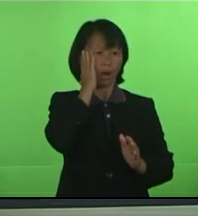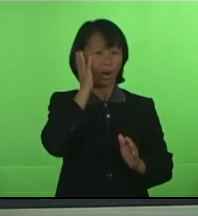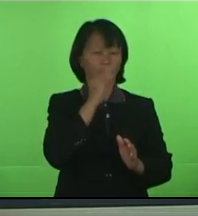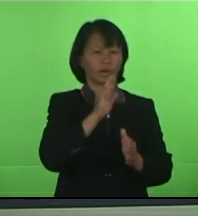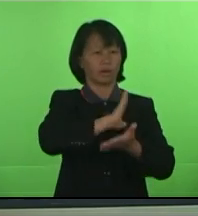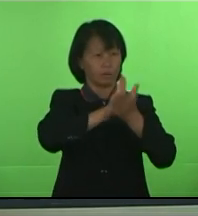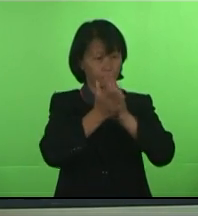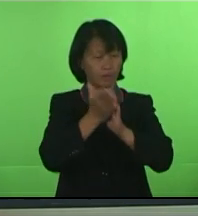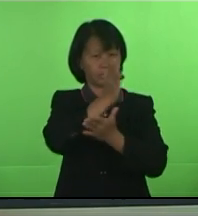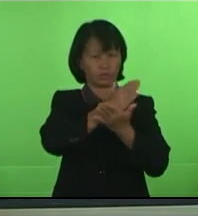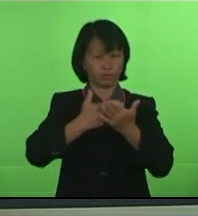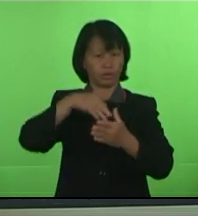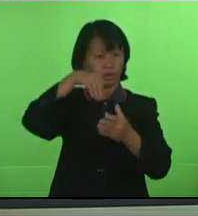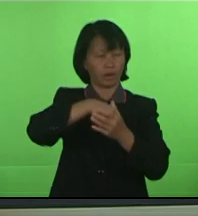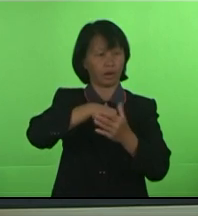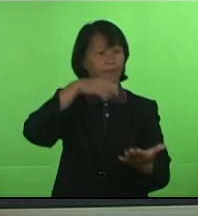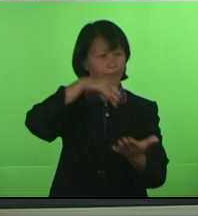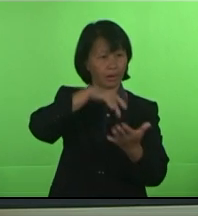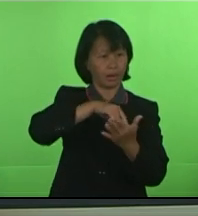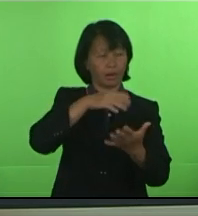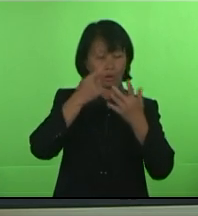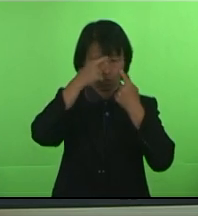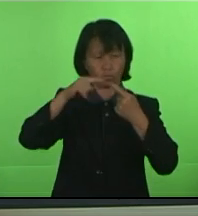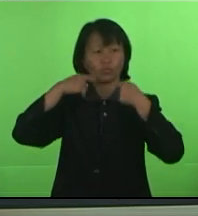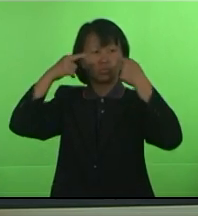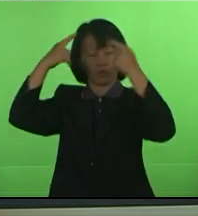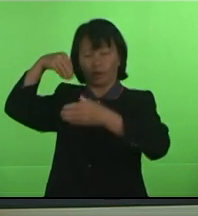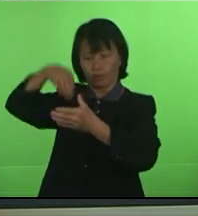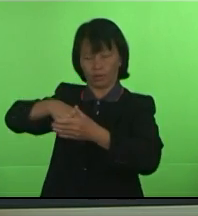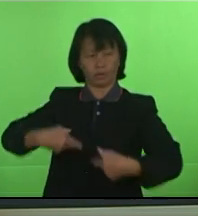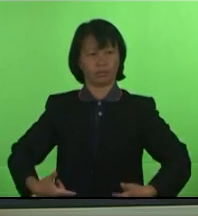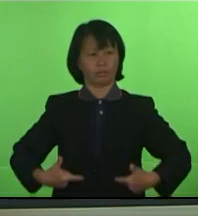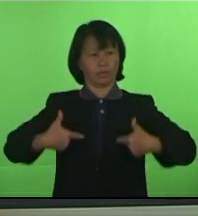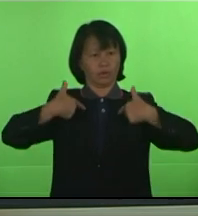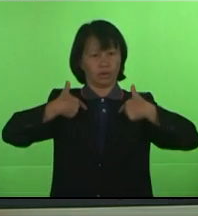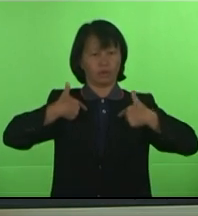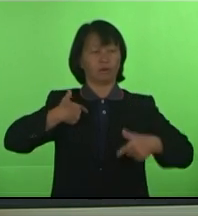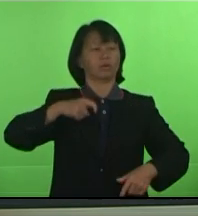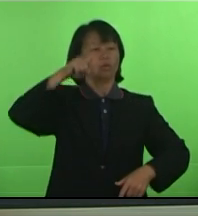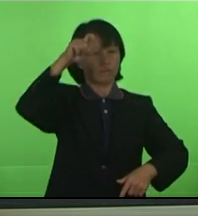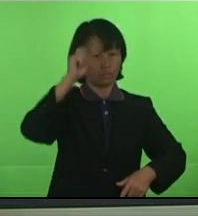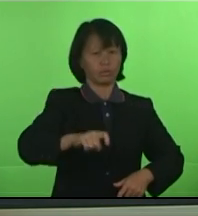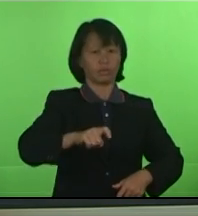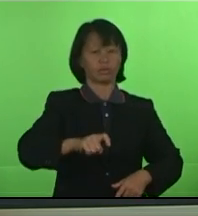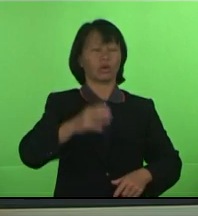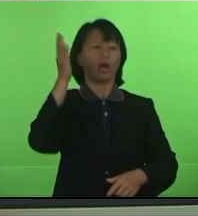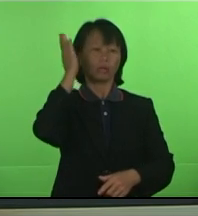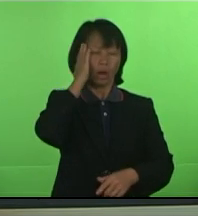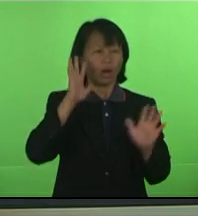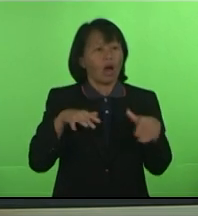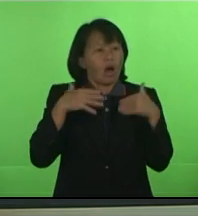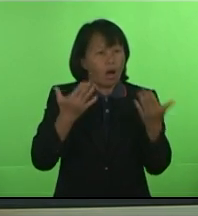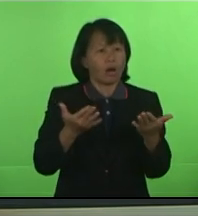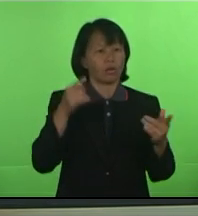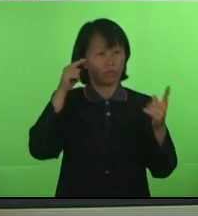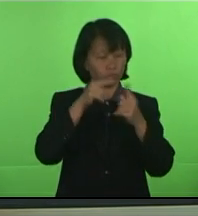part of your tools that you need to succeed in life is to be able to know how to